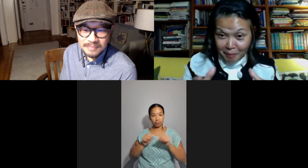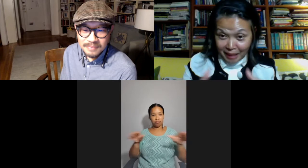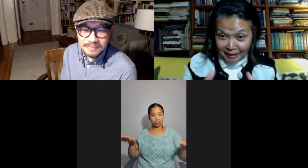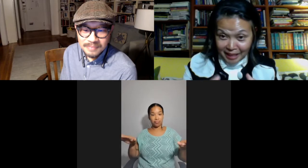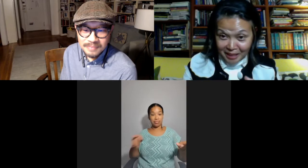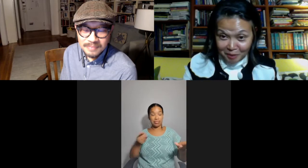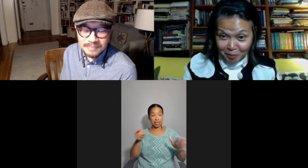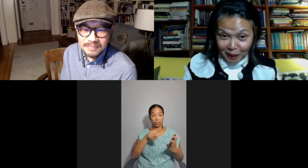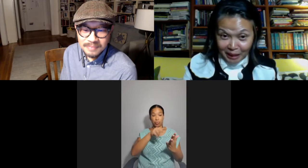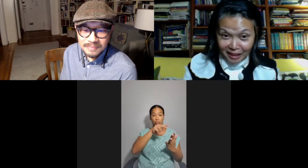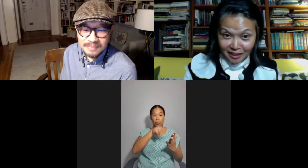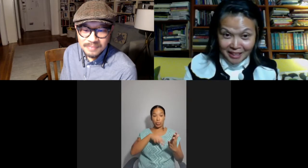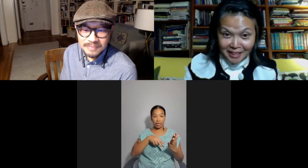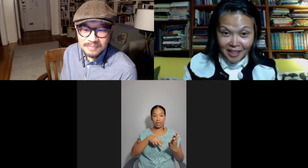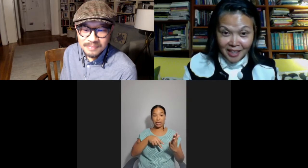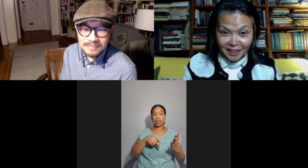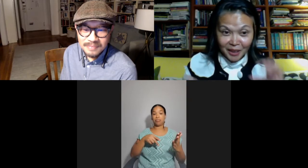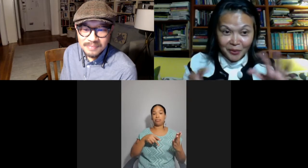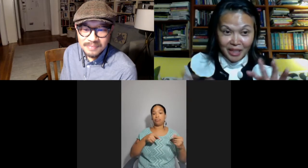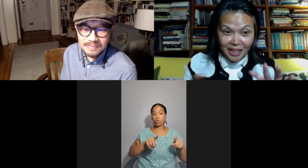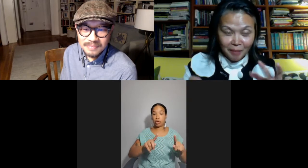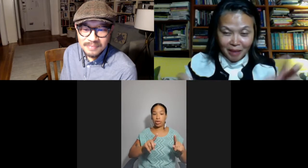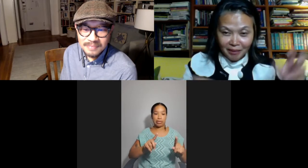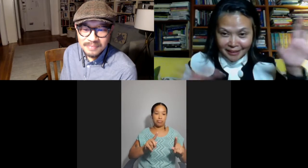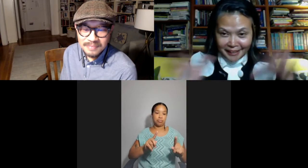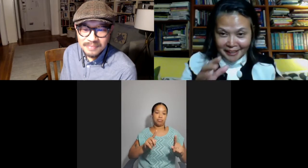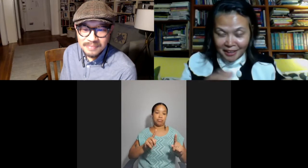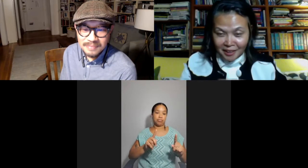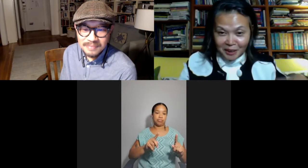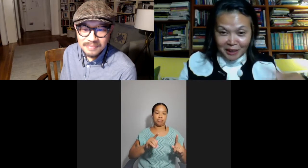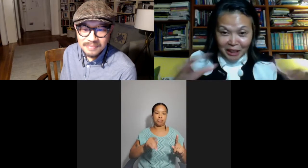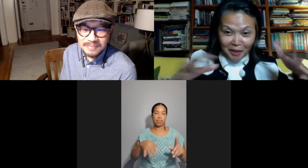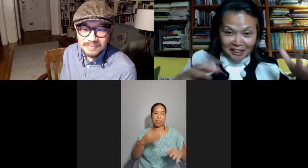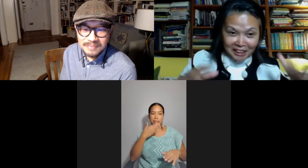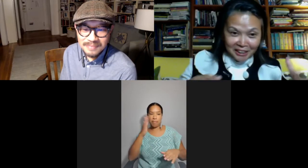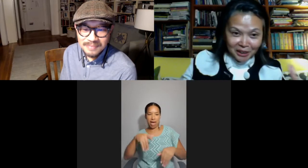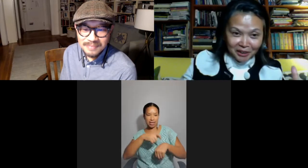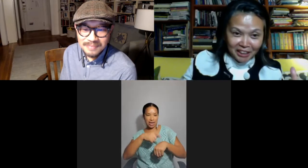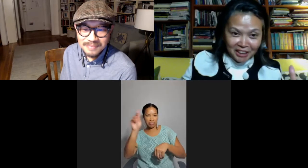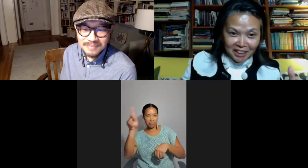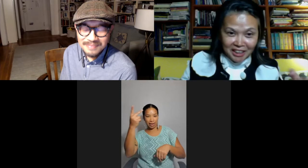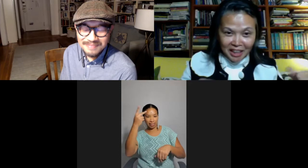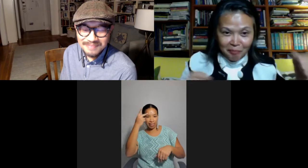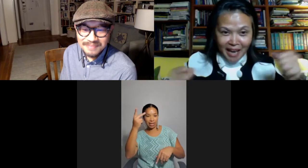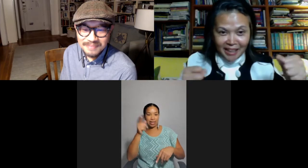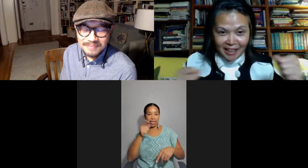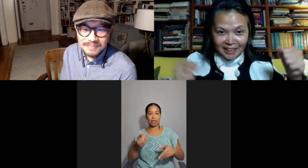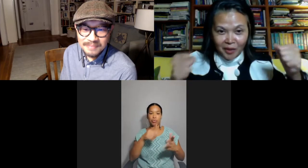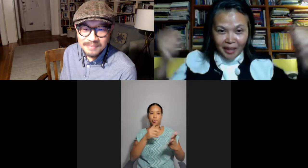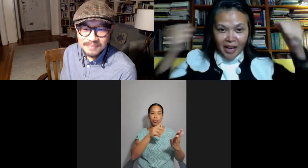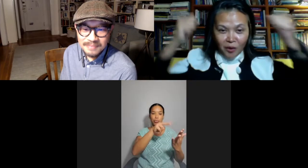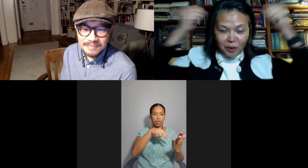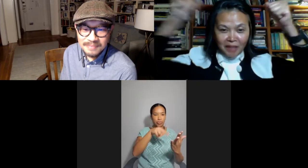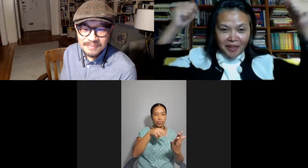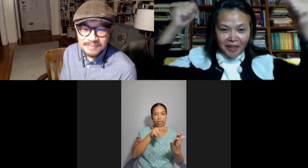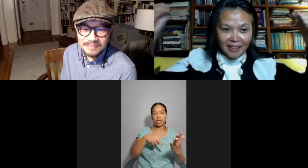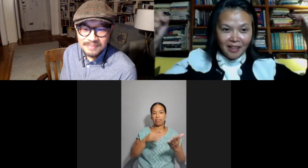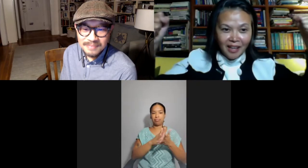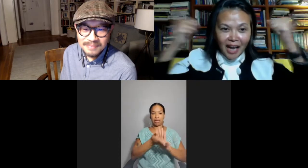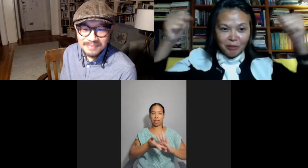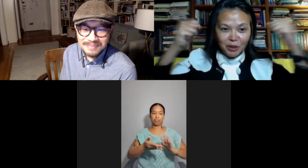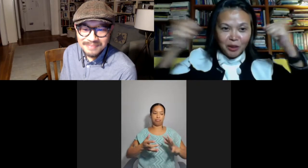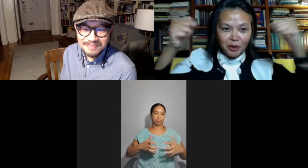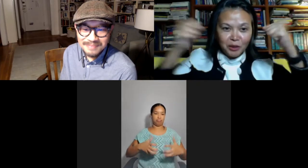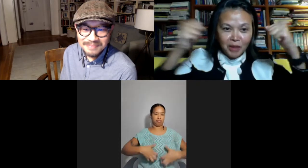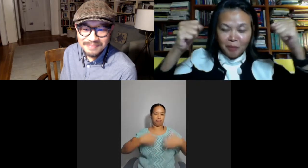very bad times politically. He'd start reading about, let's say, the January 6th insurrection, and he'd get mad and he'd say, okay, 12 with that.